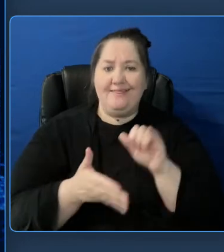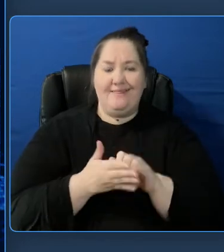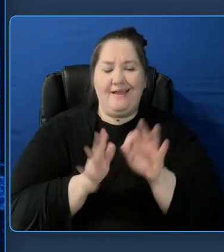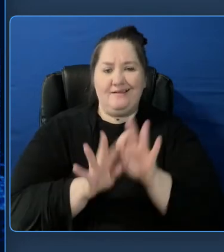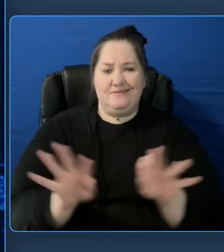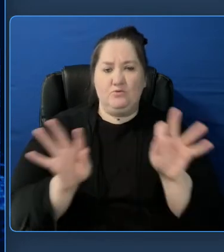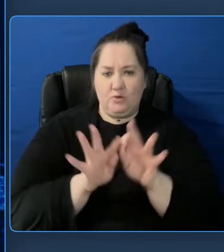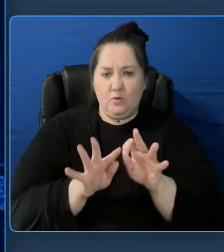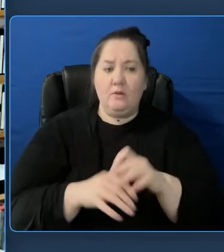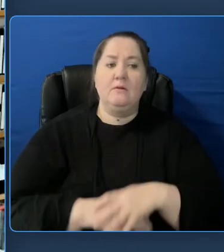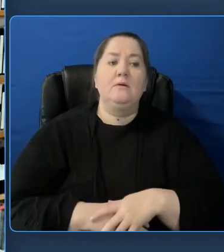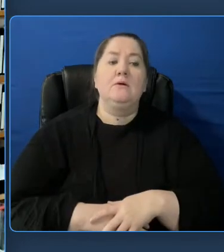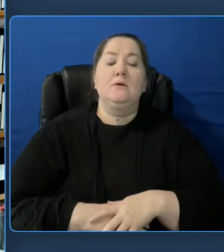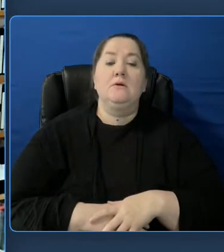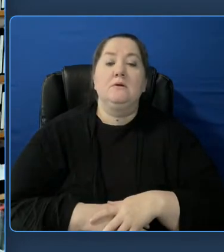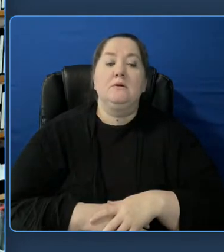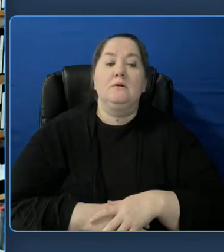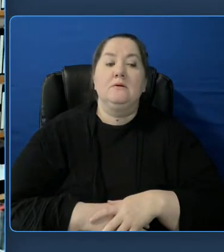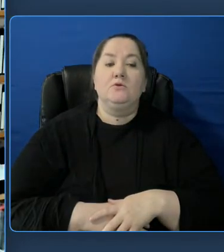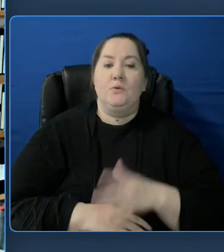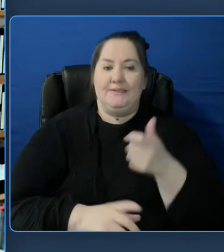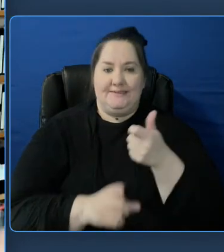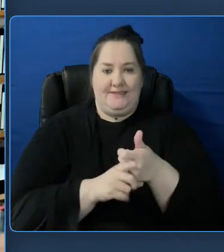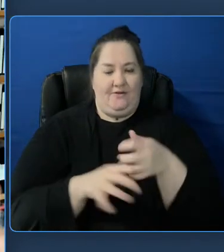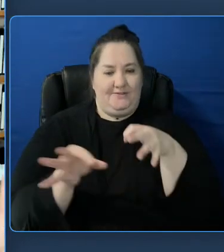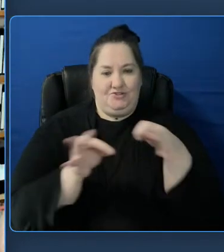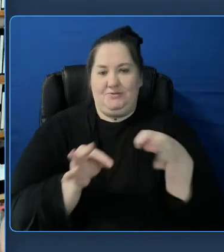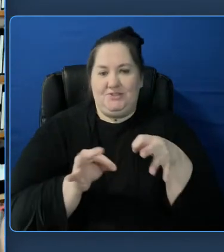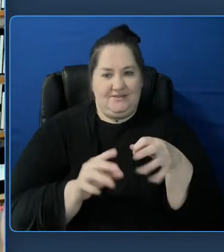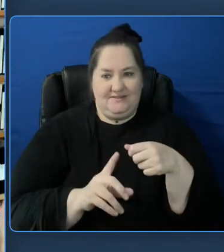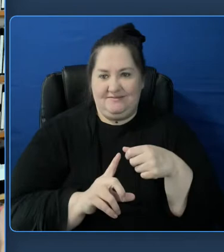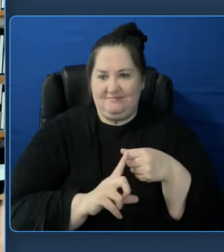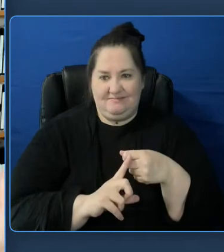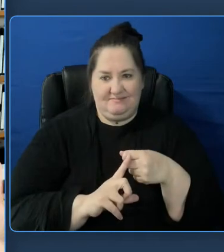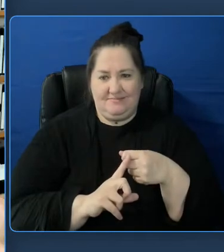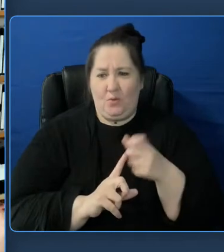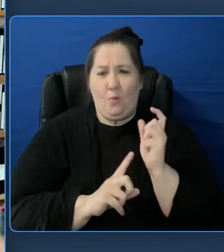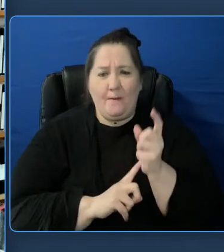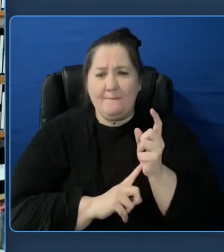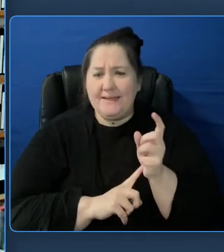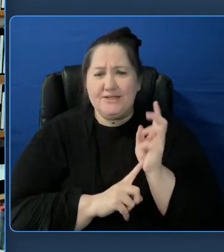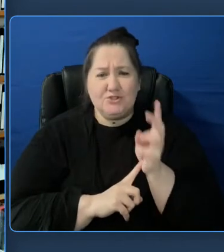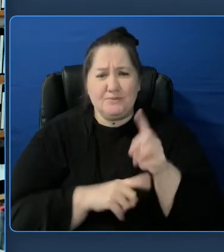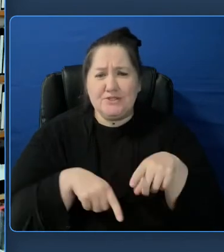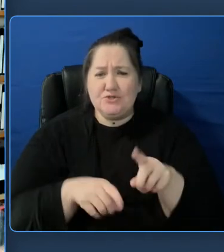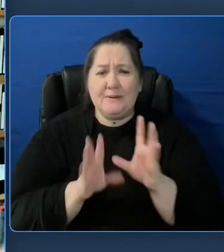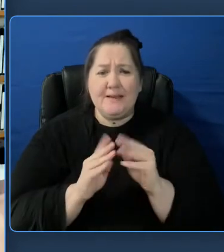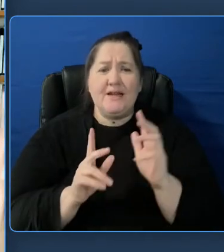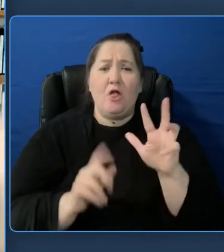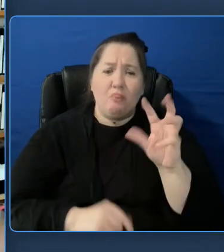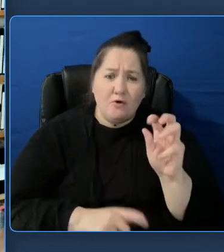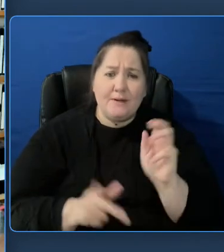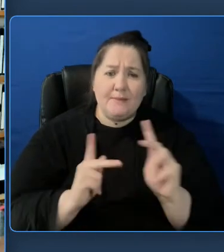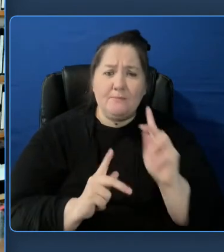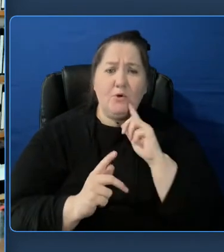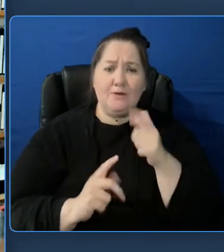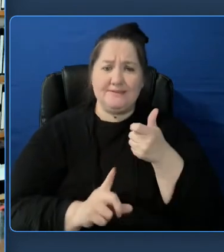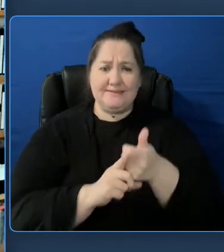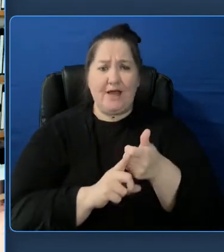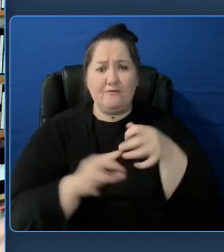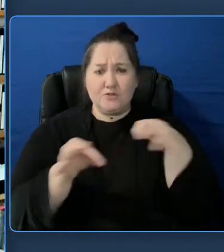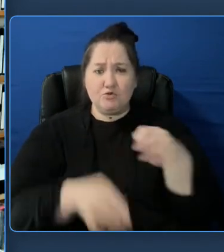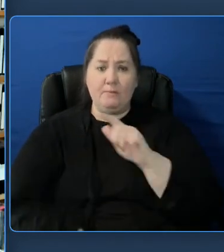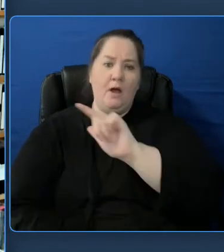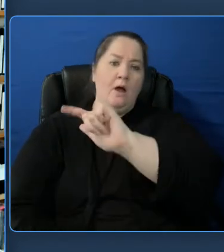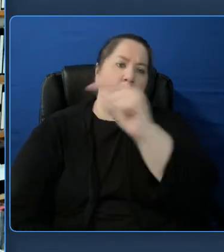really critical. So sometimes self-descriptions get a minute or 2 minutes. If you're a meeting with 30 people, meeting is over